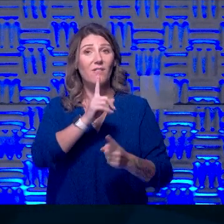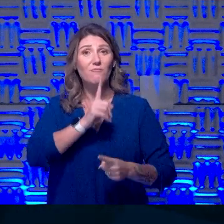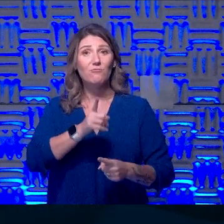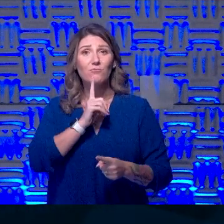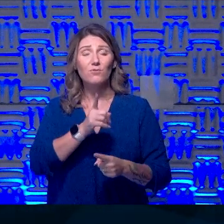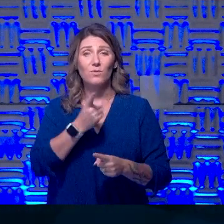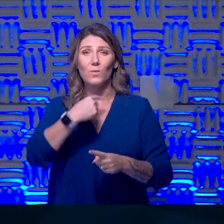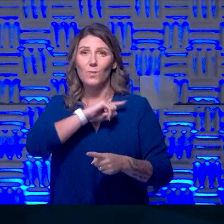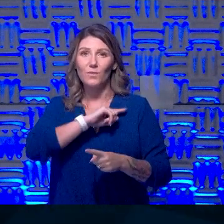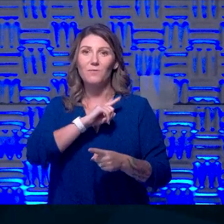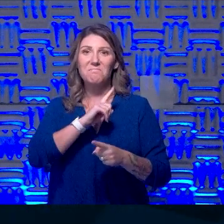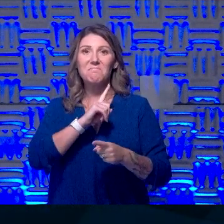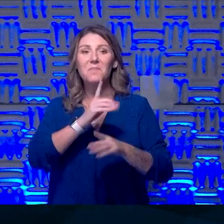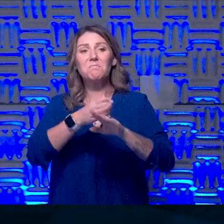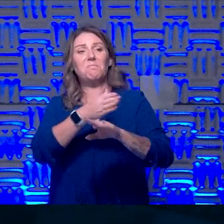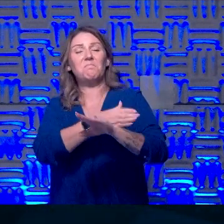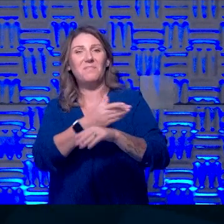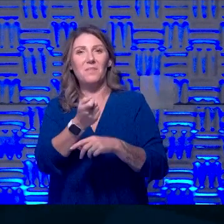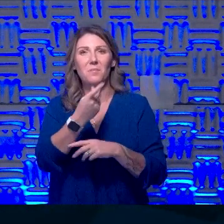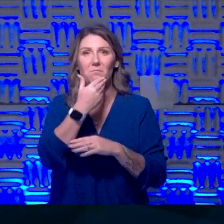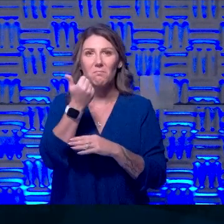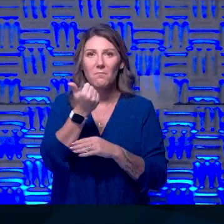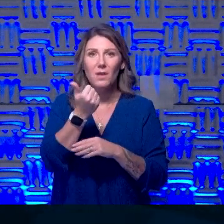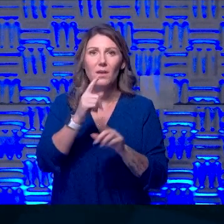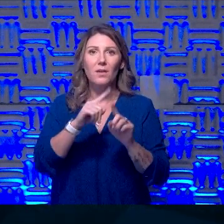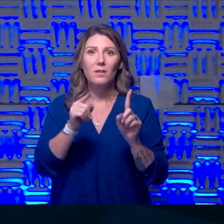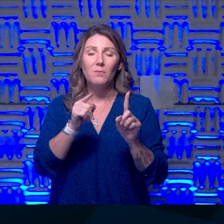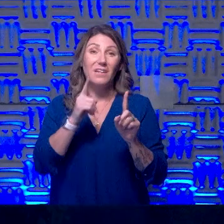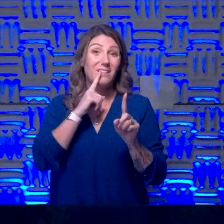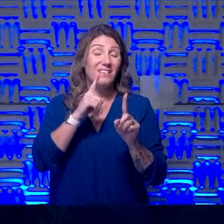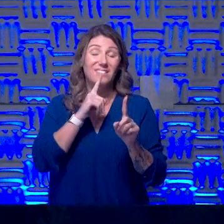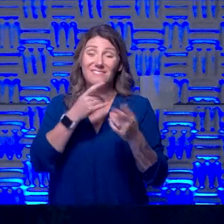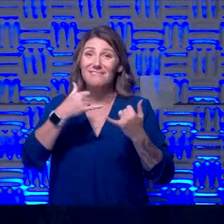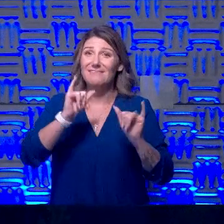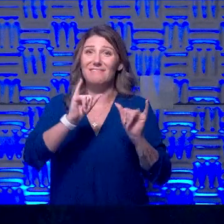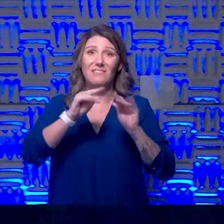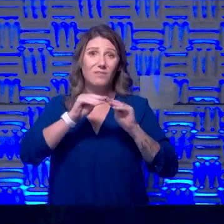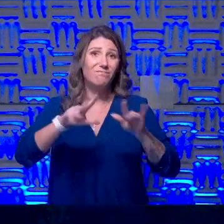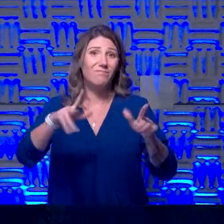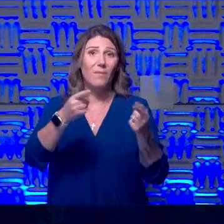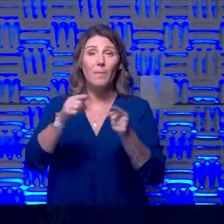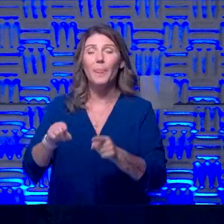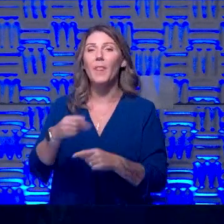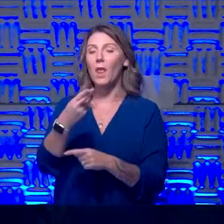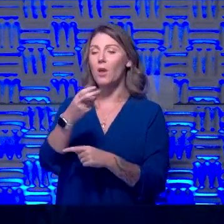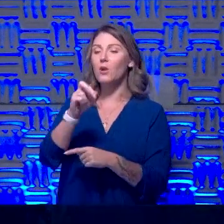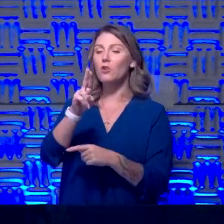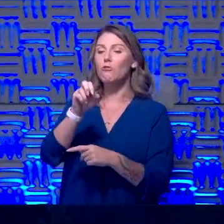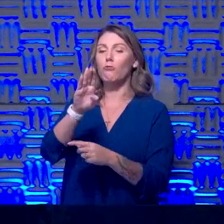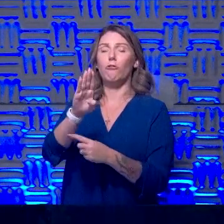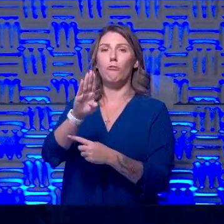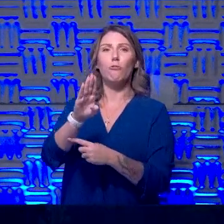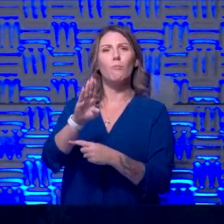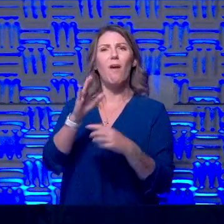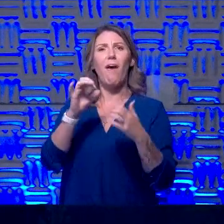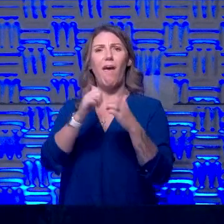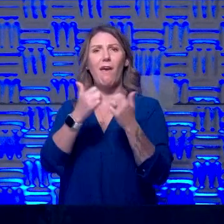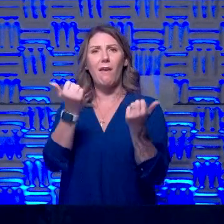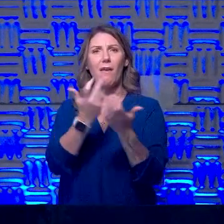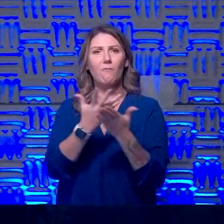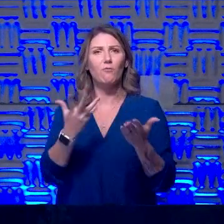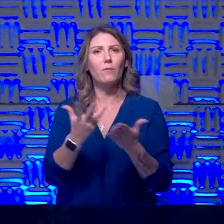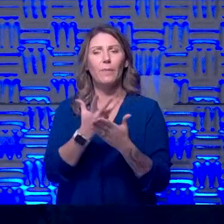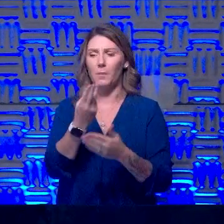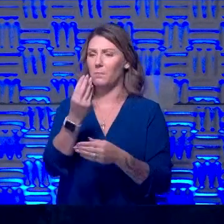We've gotten a little better at it. Unfortunately, it is an evasive foe. So, Herb Kuhn, how are things with Missouri